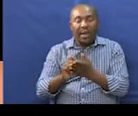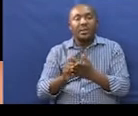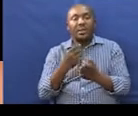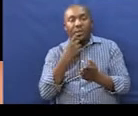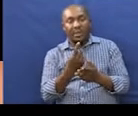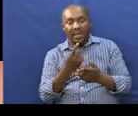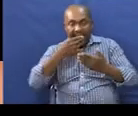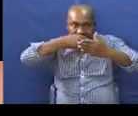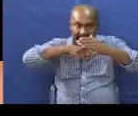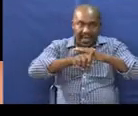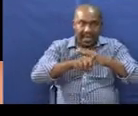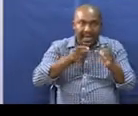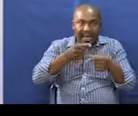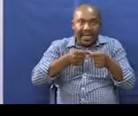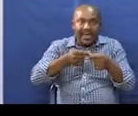containing